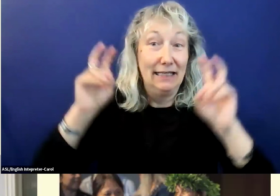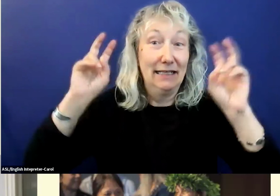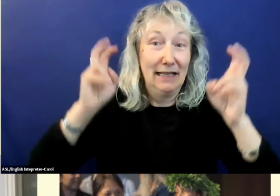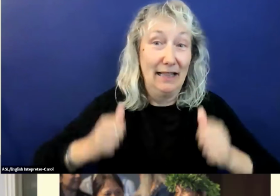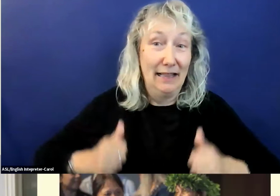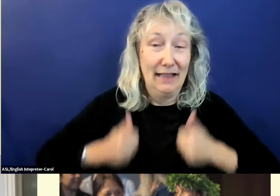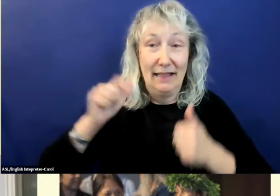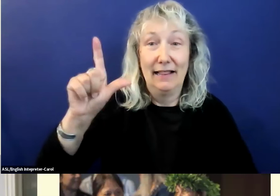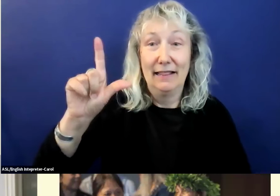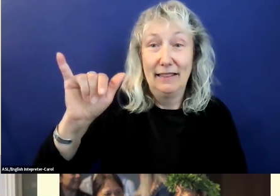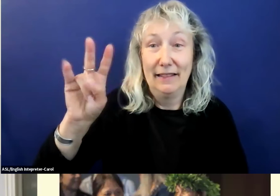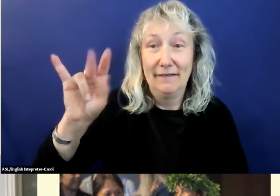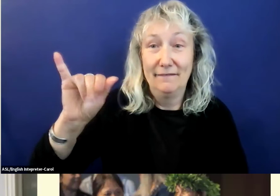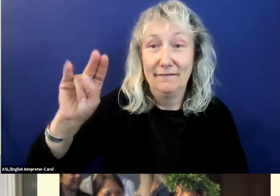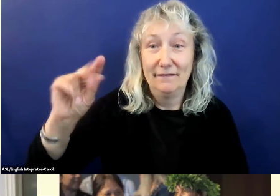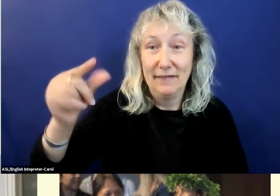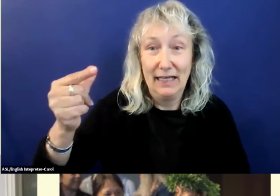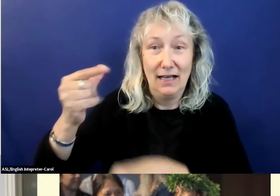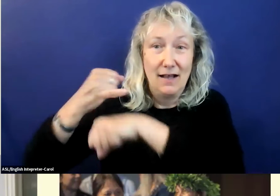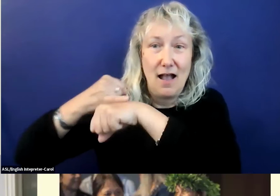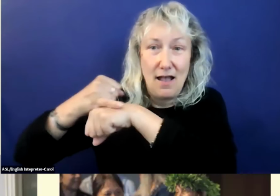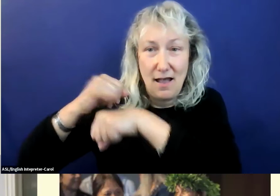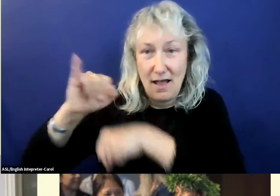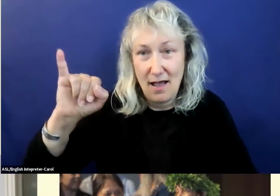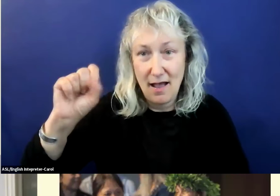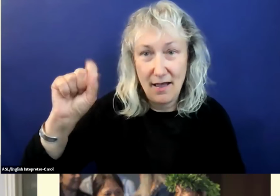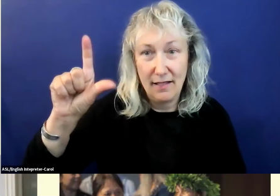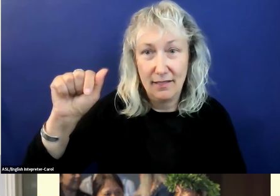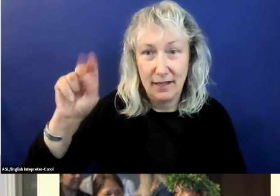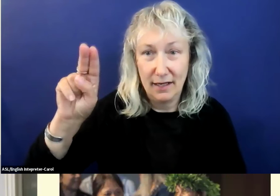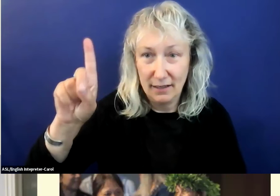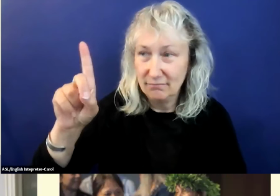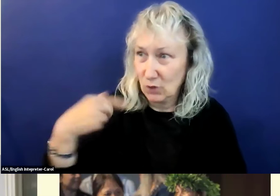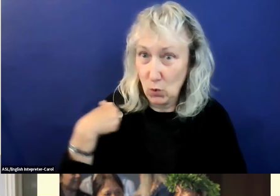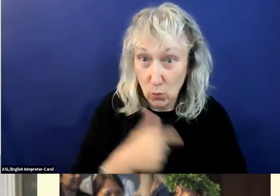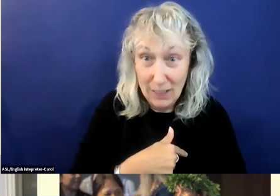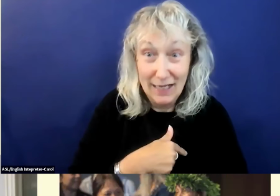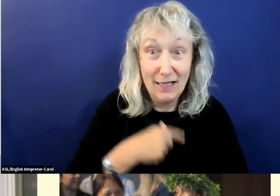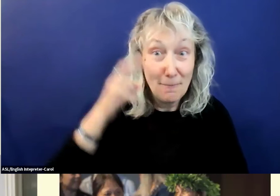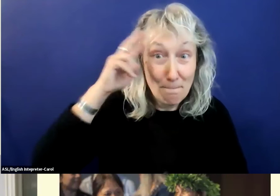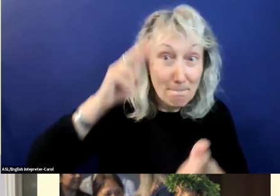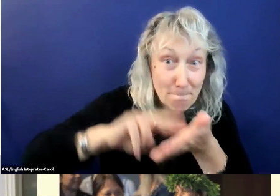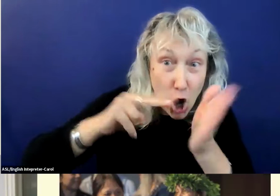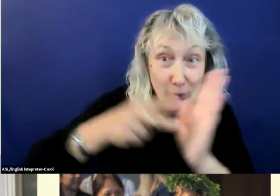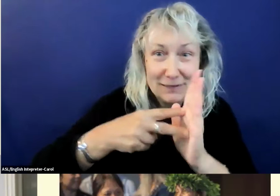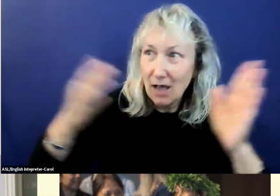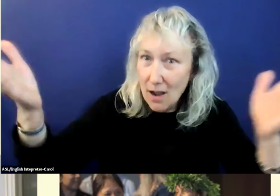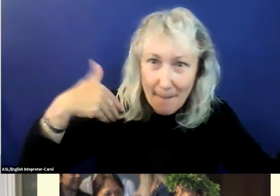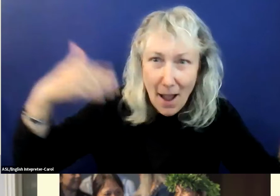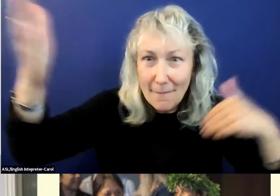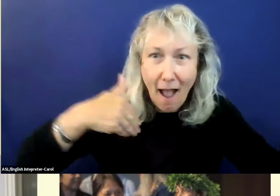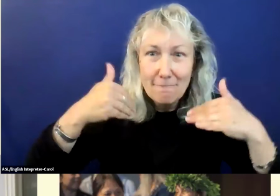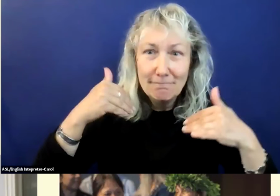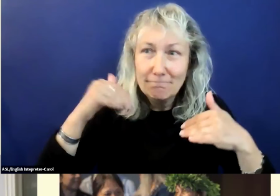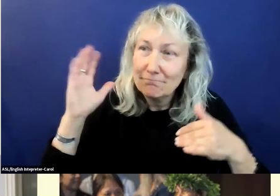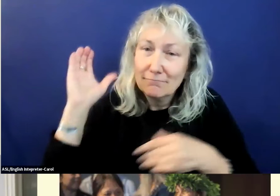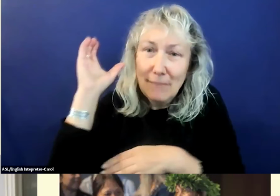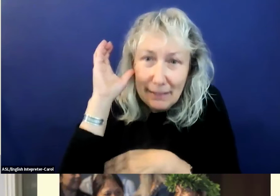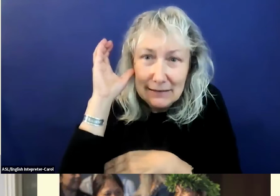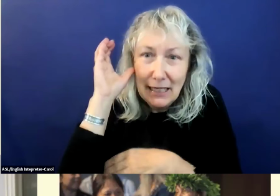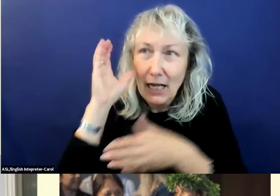Living Island, we try to bring our community together, share stories, and hear what they have to